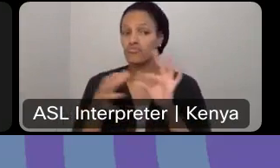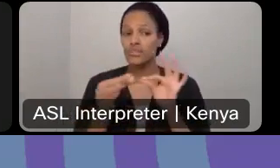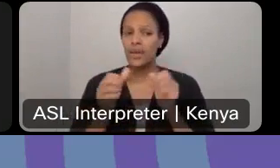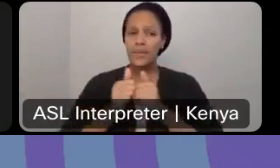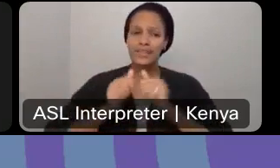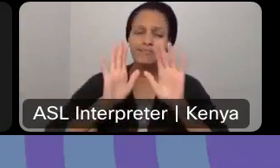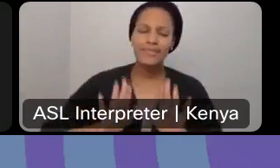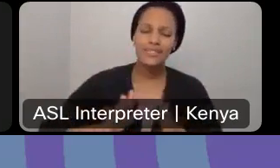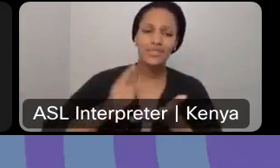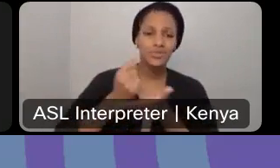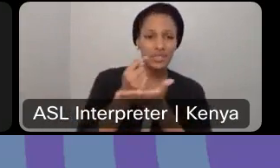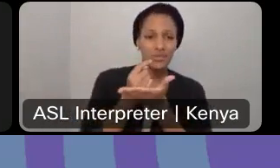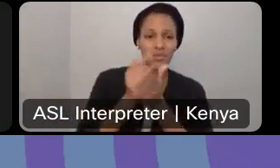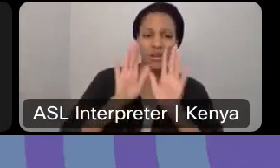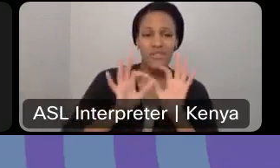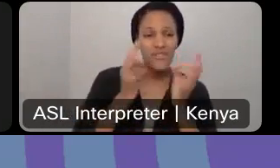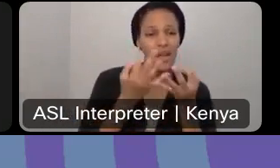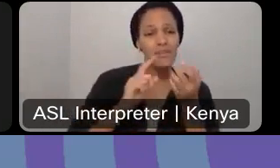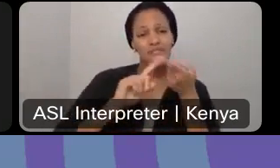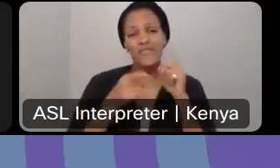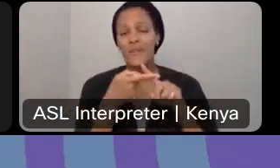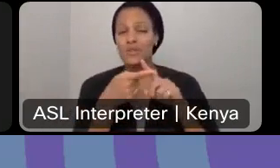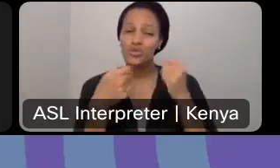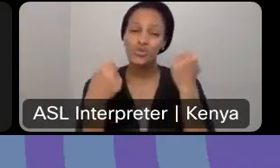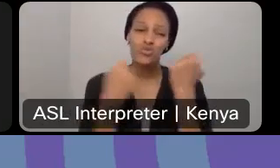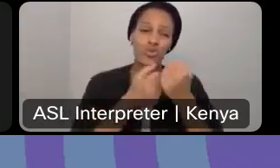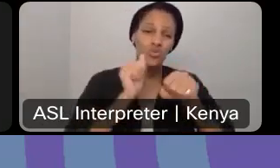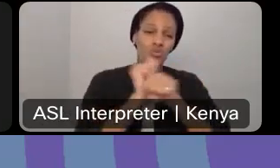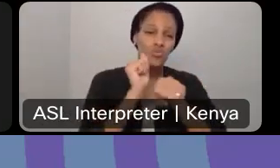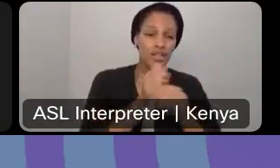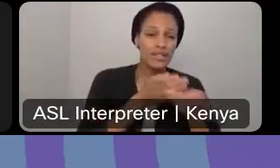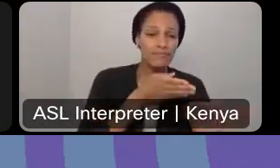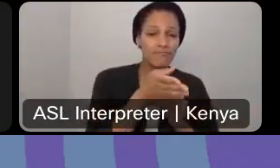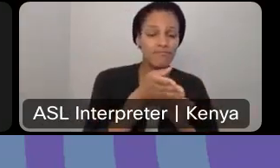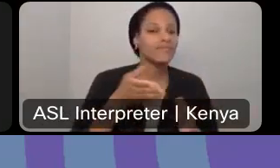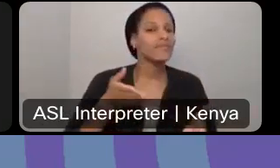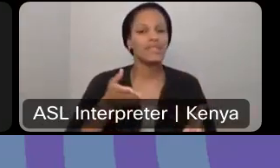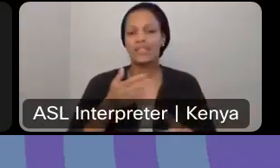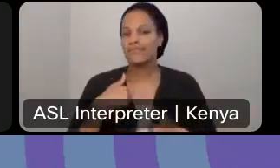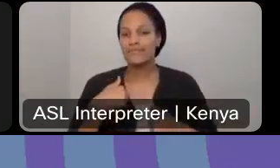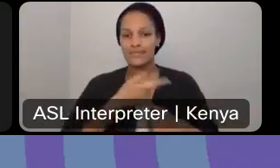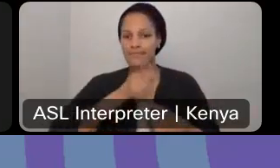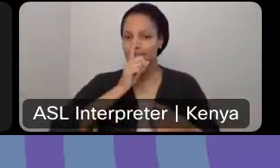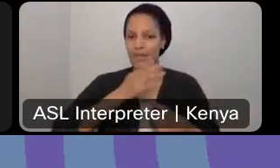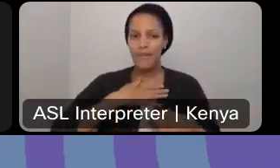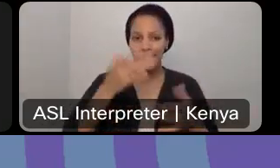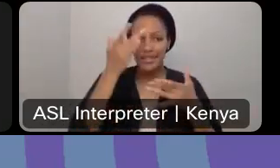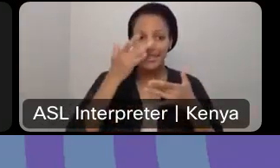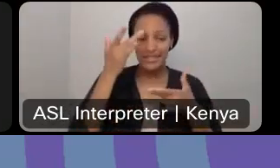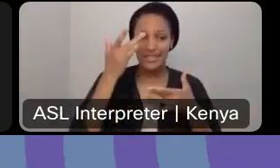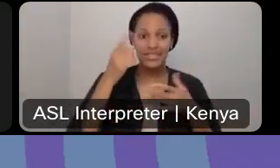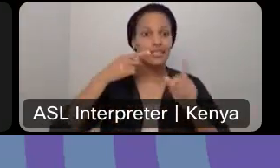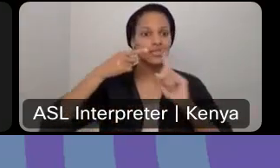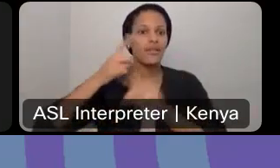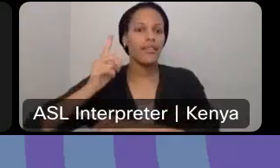friends, and a supportive work environment, I did not make my illness public until relatively late in